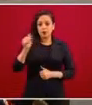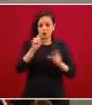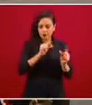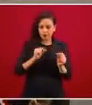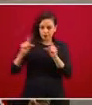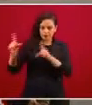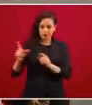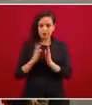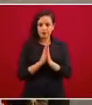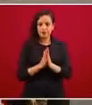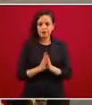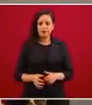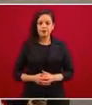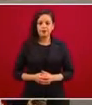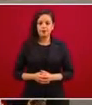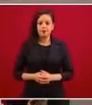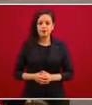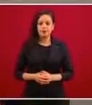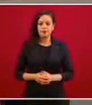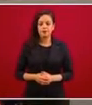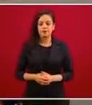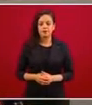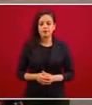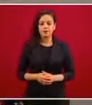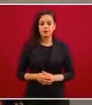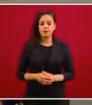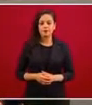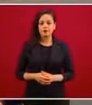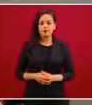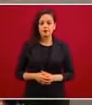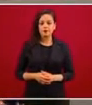a fatal outcome.